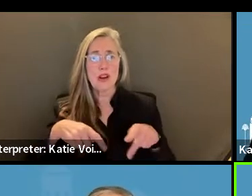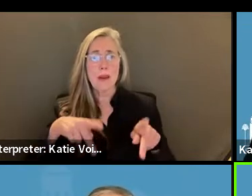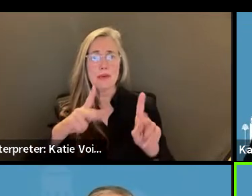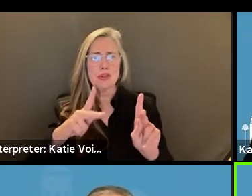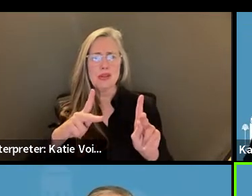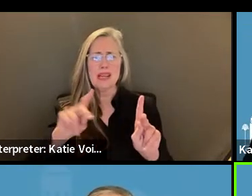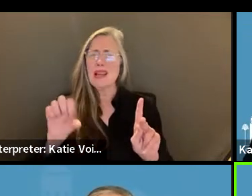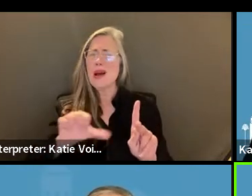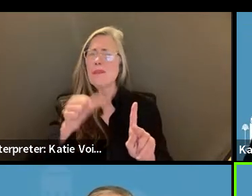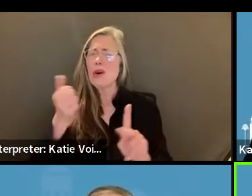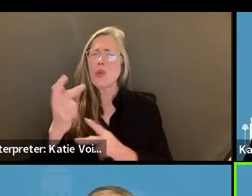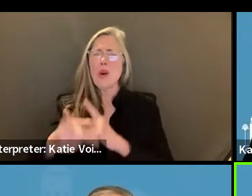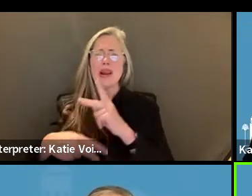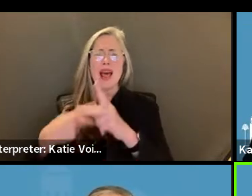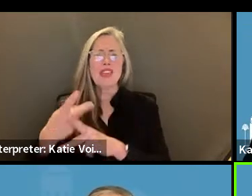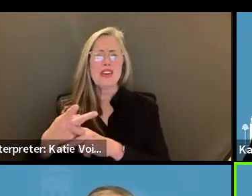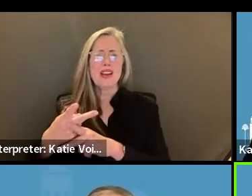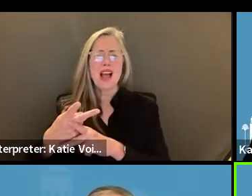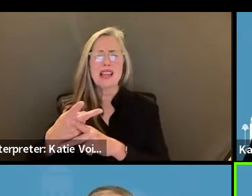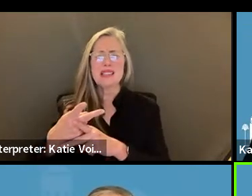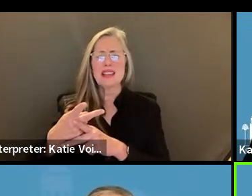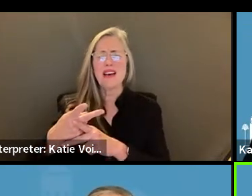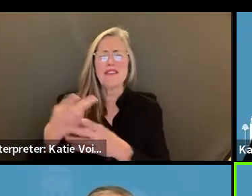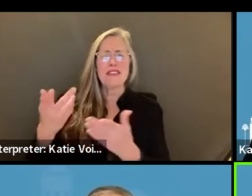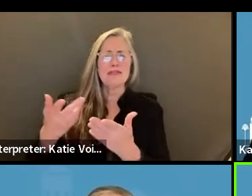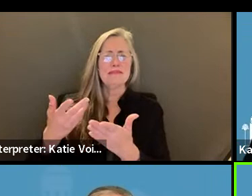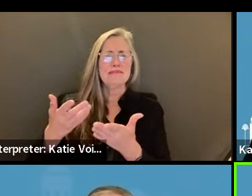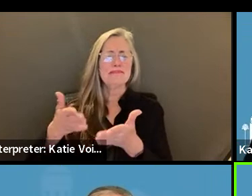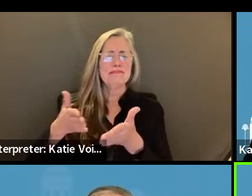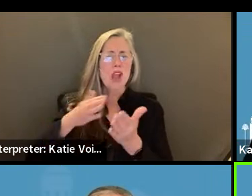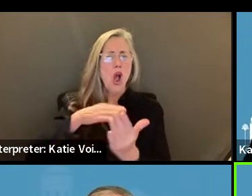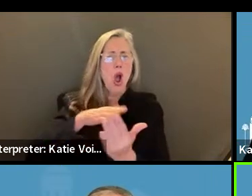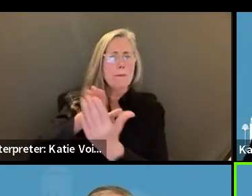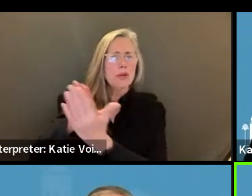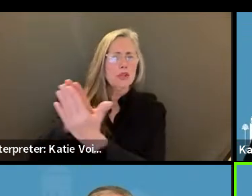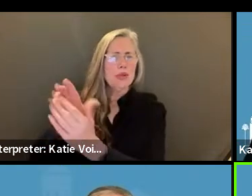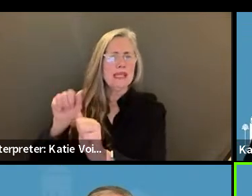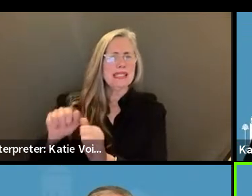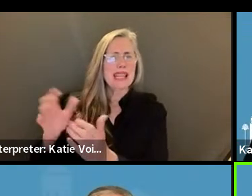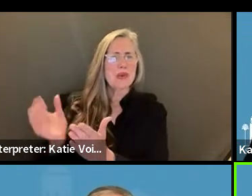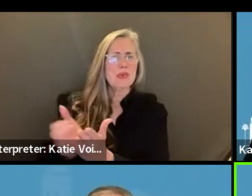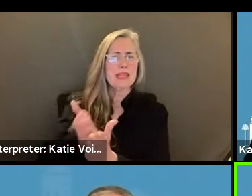the component that I'd like to pair with that is